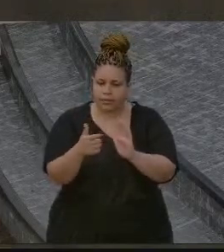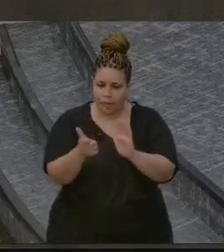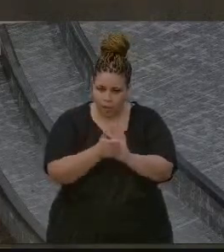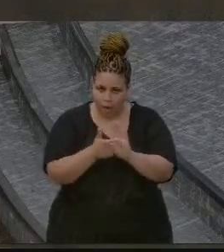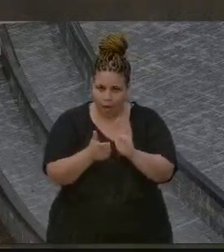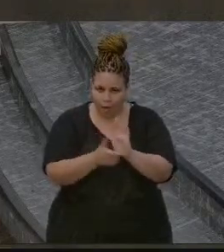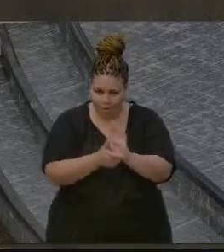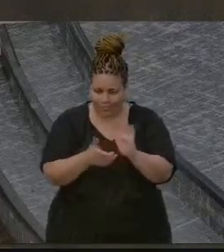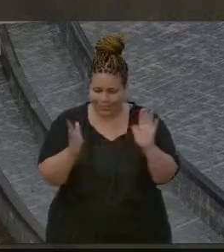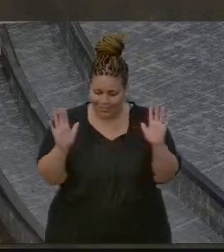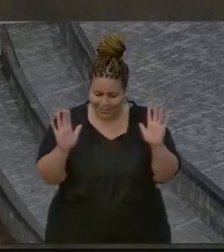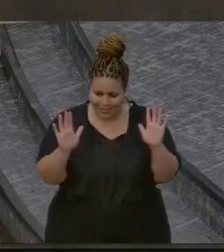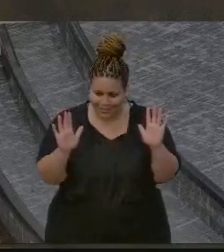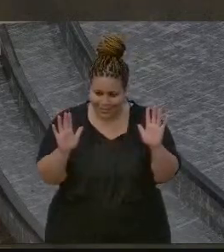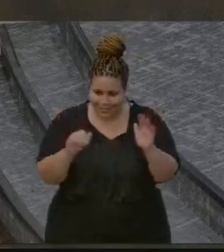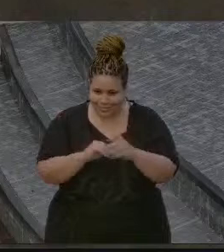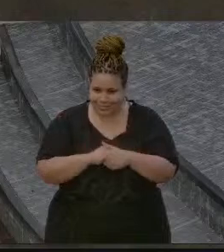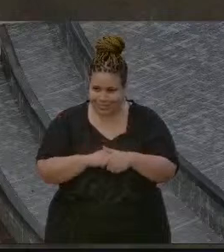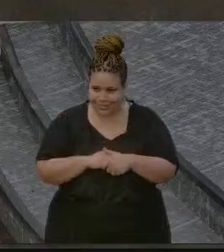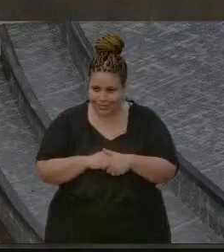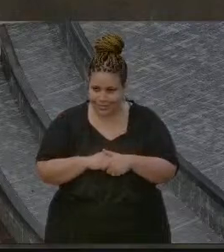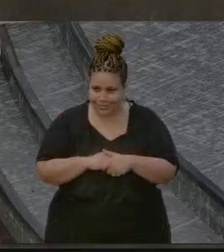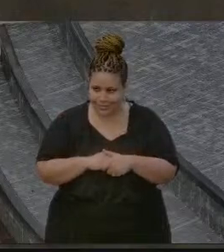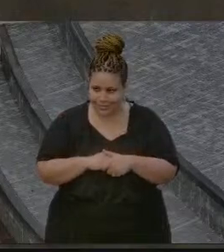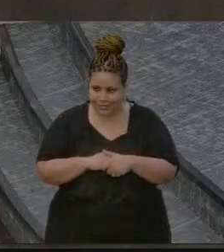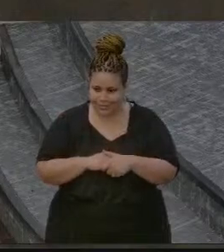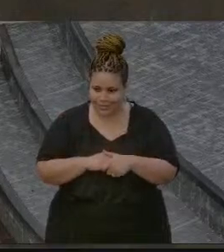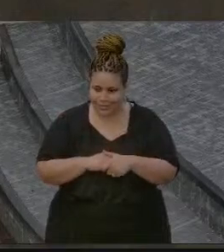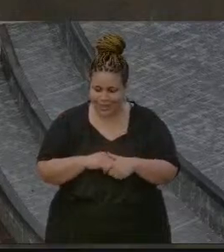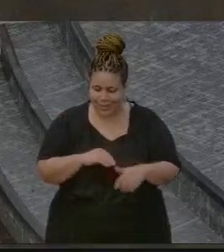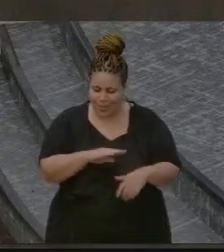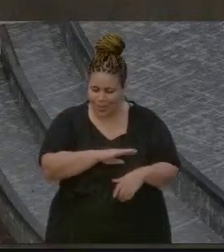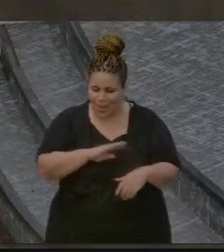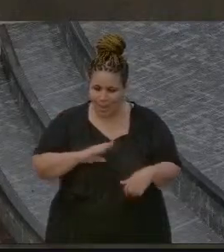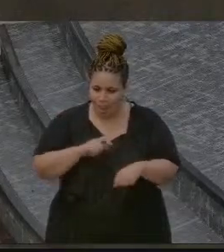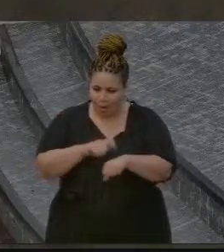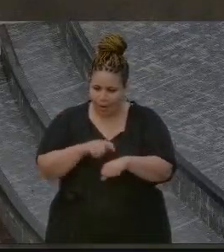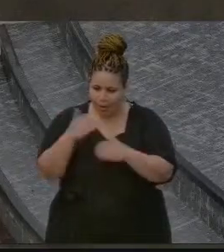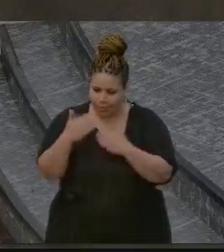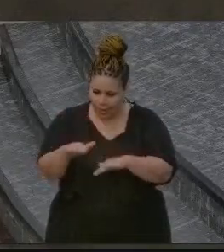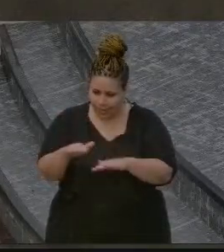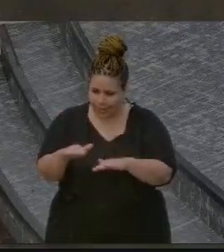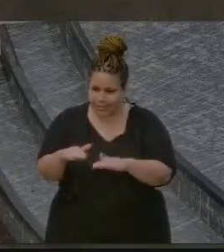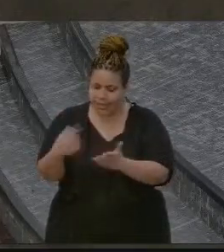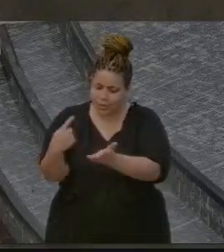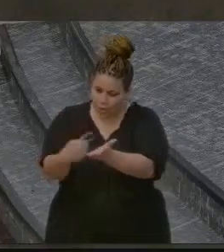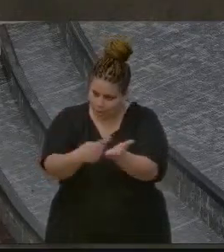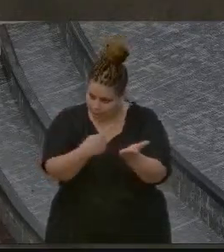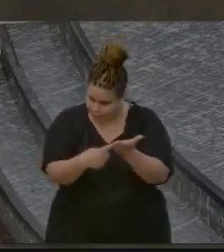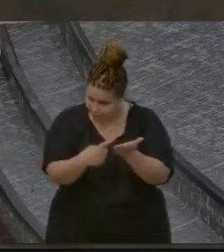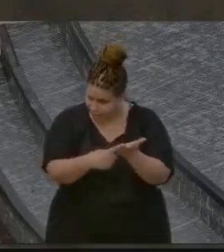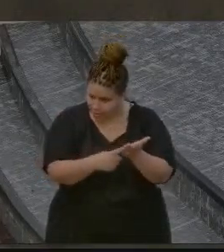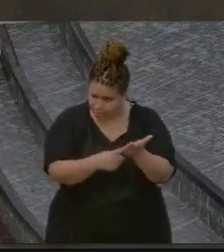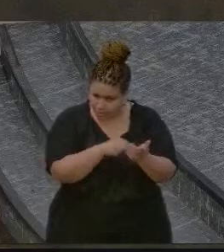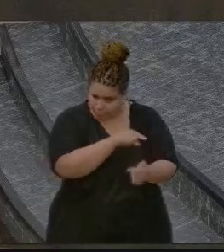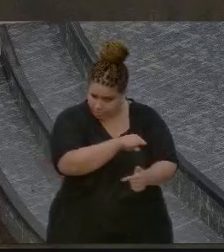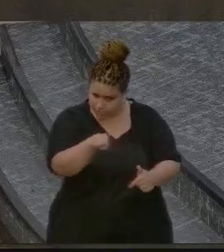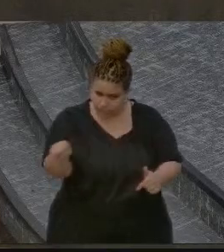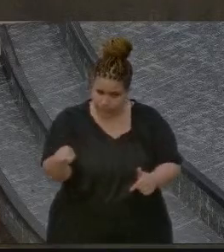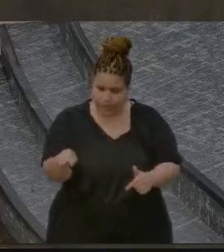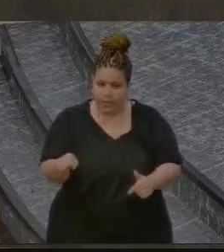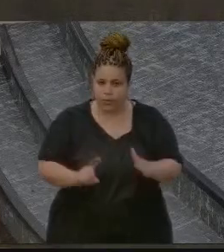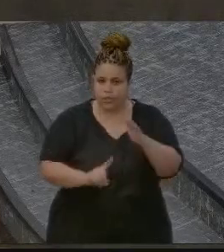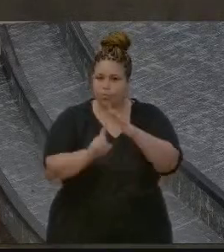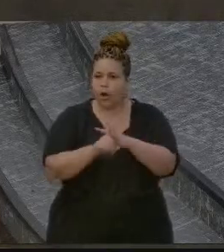I also looked briefly into board time limits in terms of the discussion that was brought up at the last meeting. This would likely